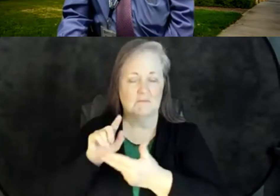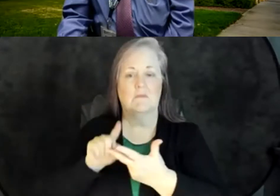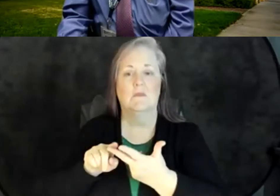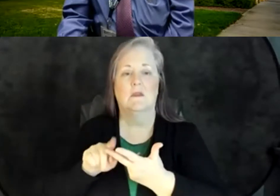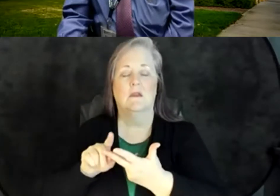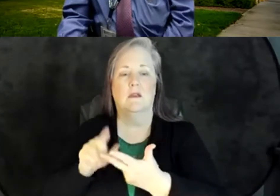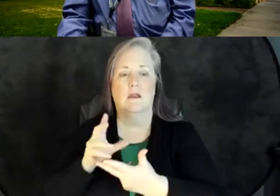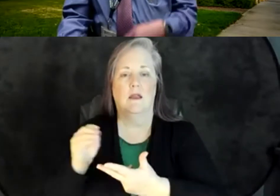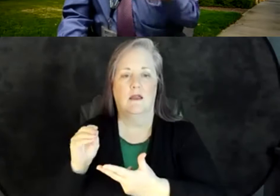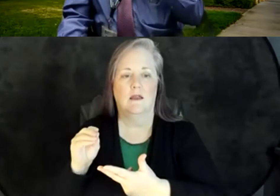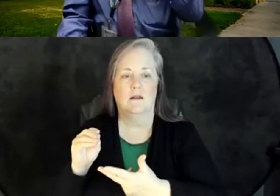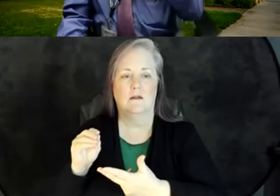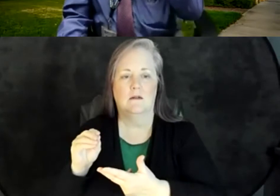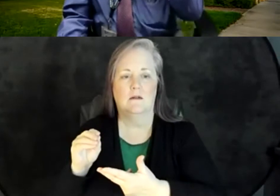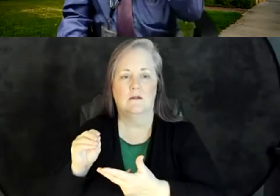we have